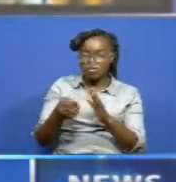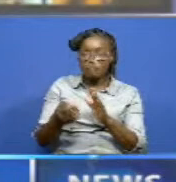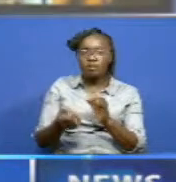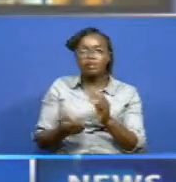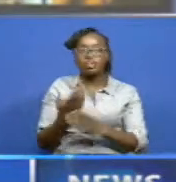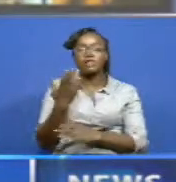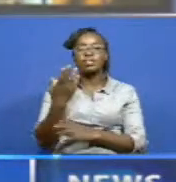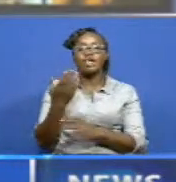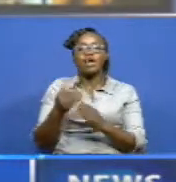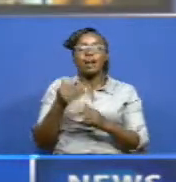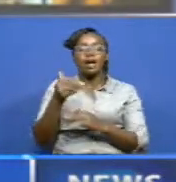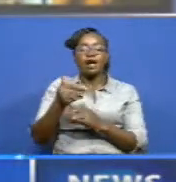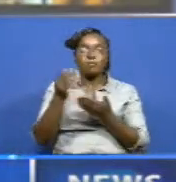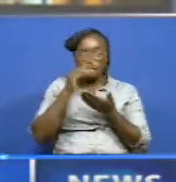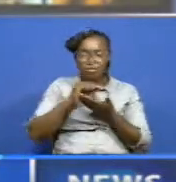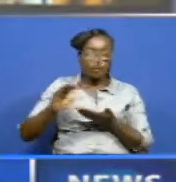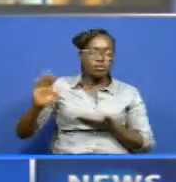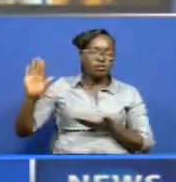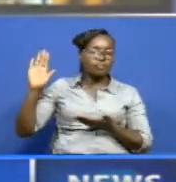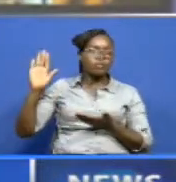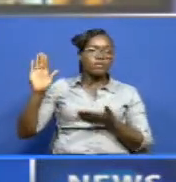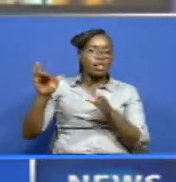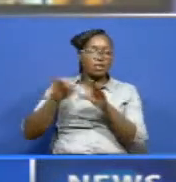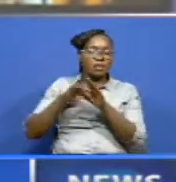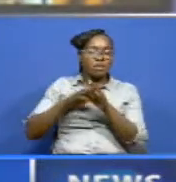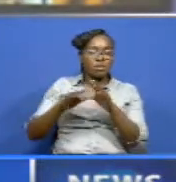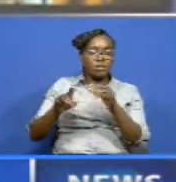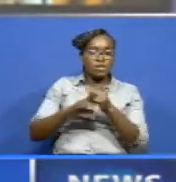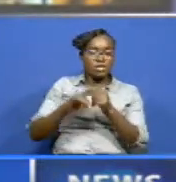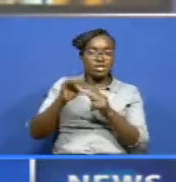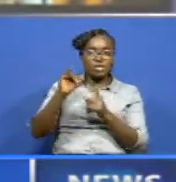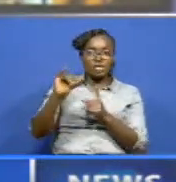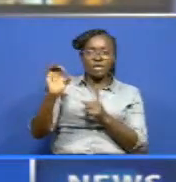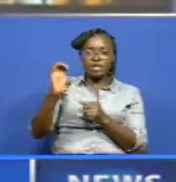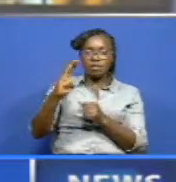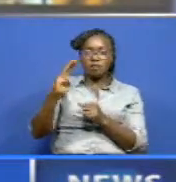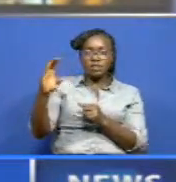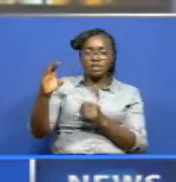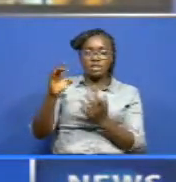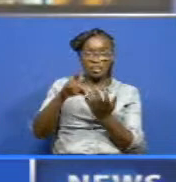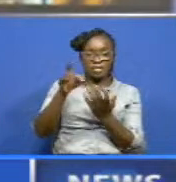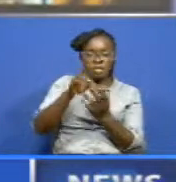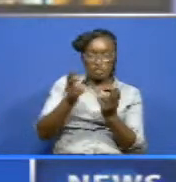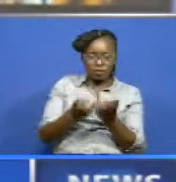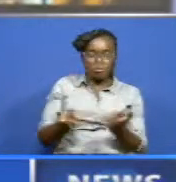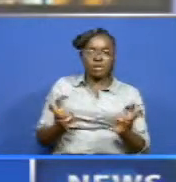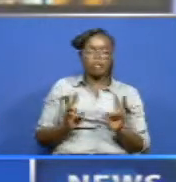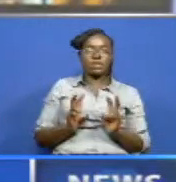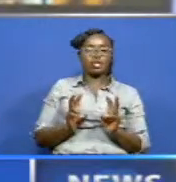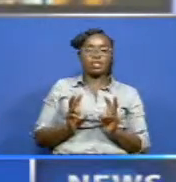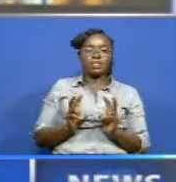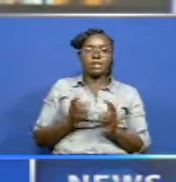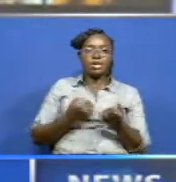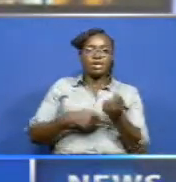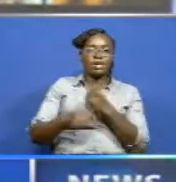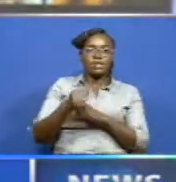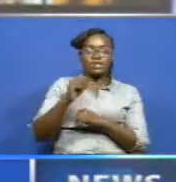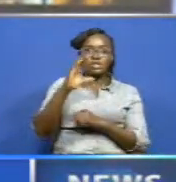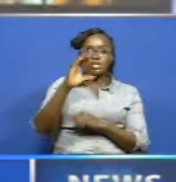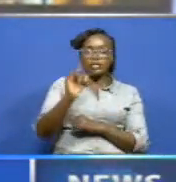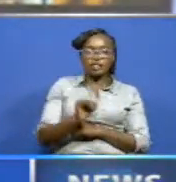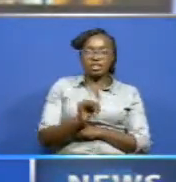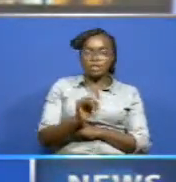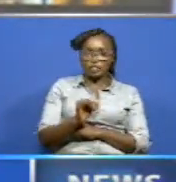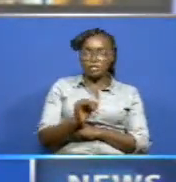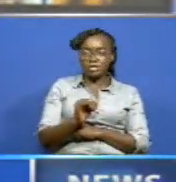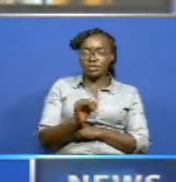the swearing in of 6 members of the IEBC selection panel. Acting Chief Justice Philomena Mwilu swore in the 6 appointees.